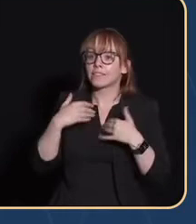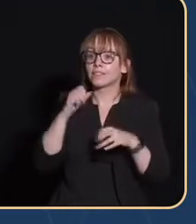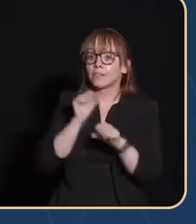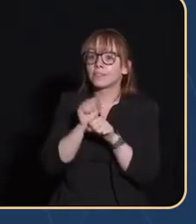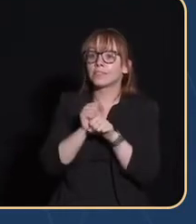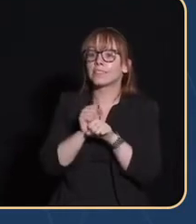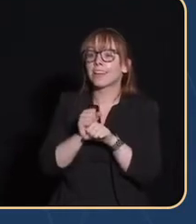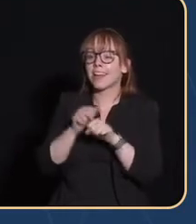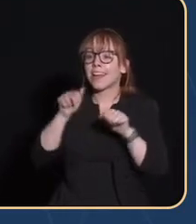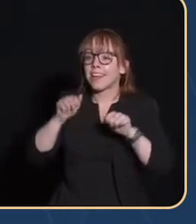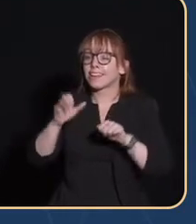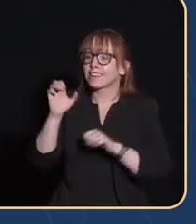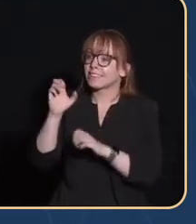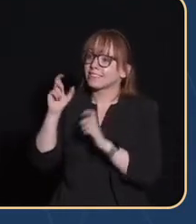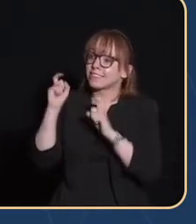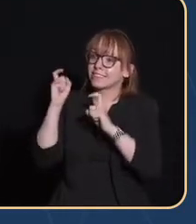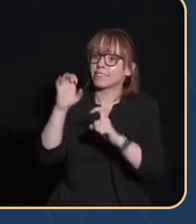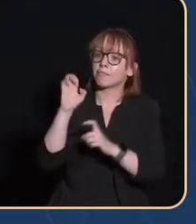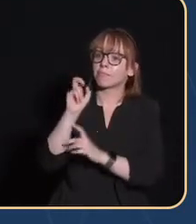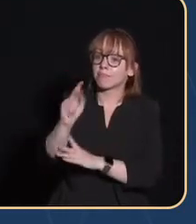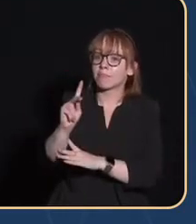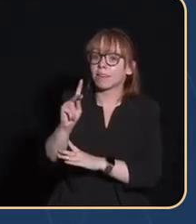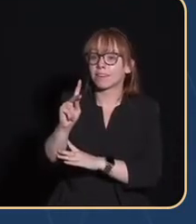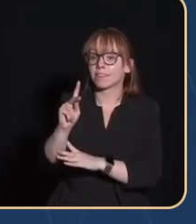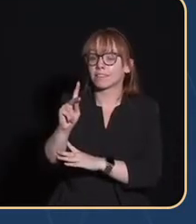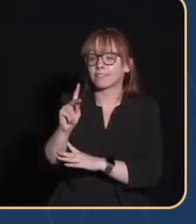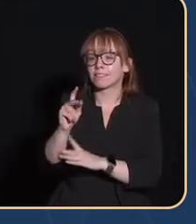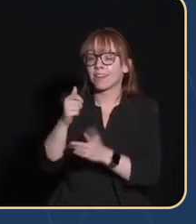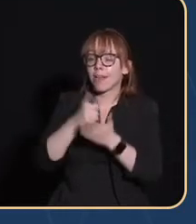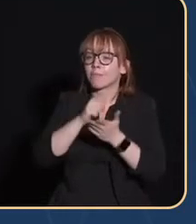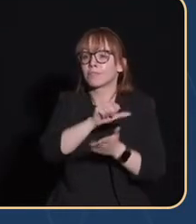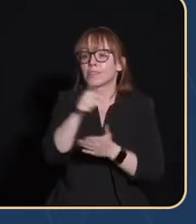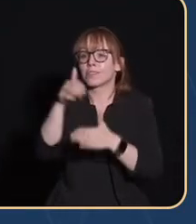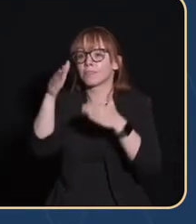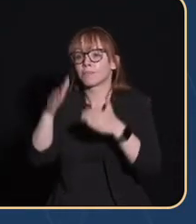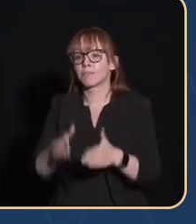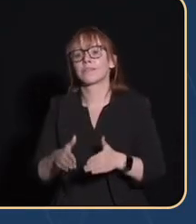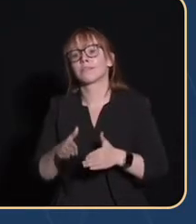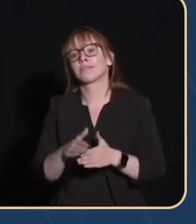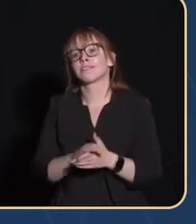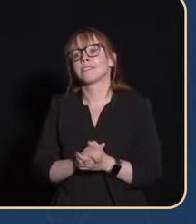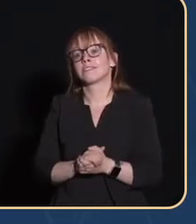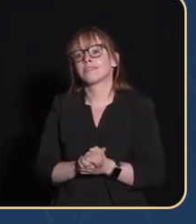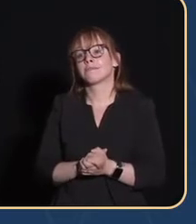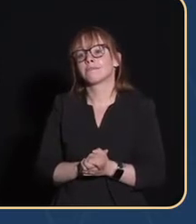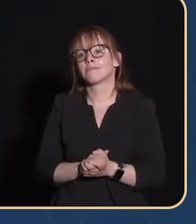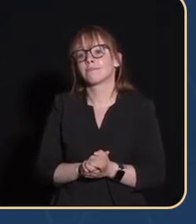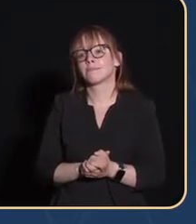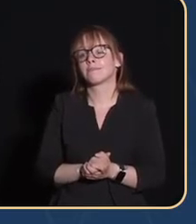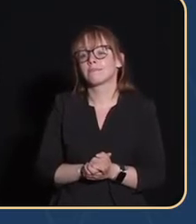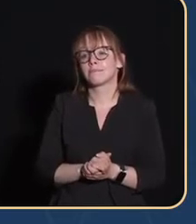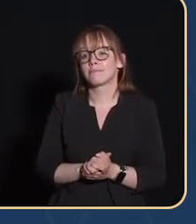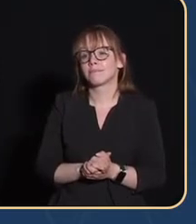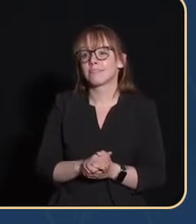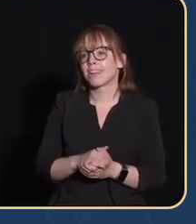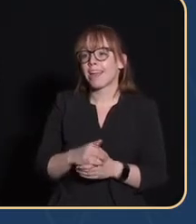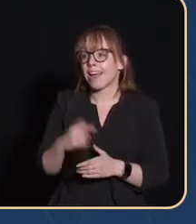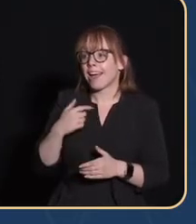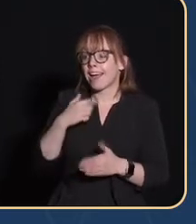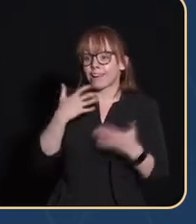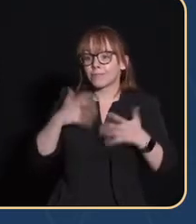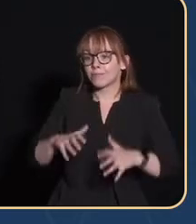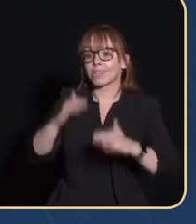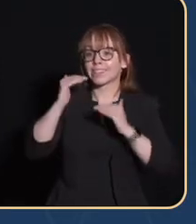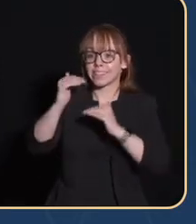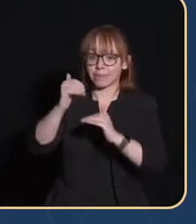also be able to give back and help someone who is in need. Like, I shouldn't limit myself. So I should try to